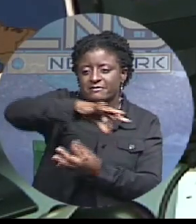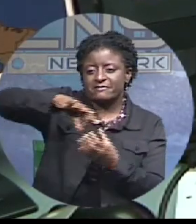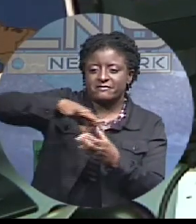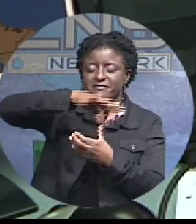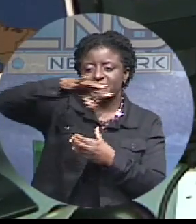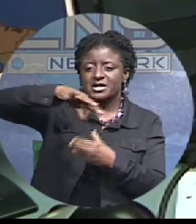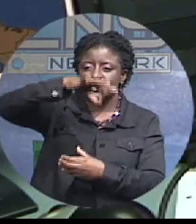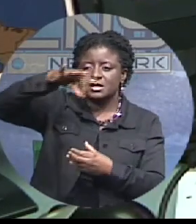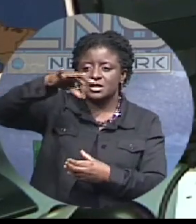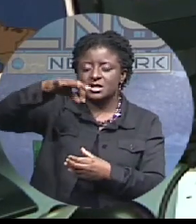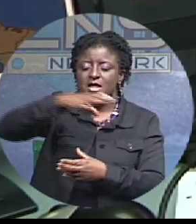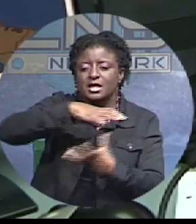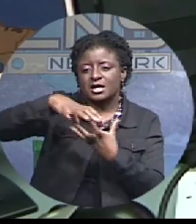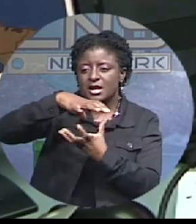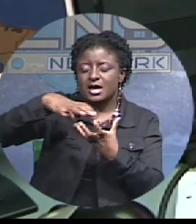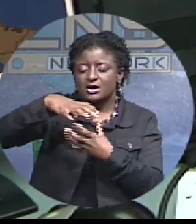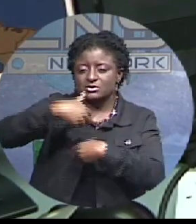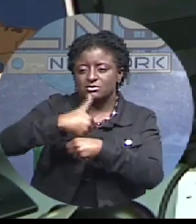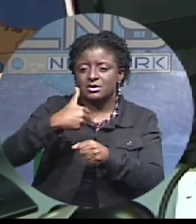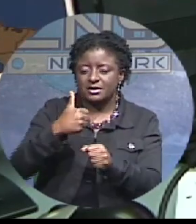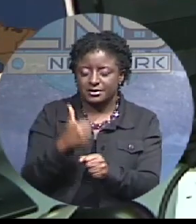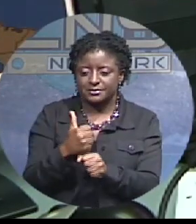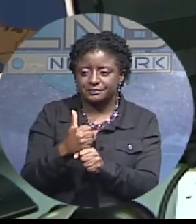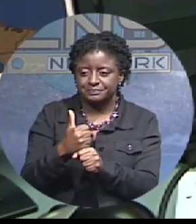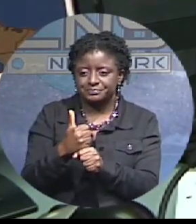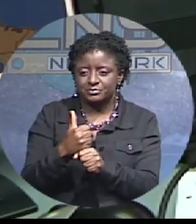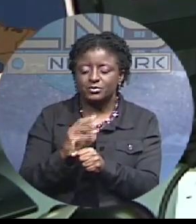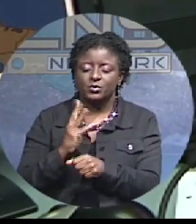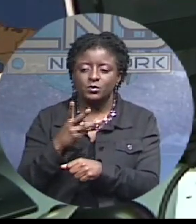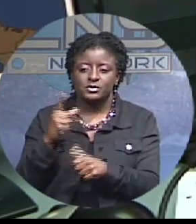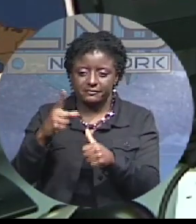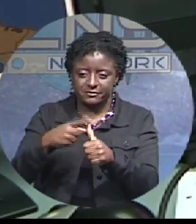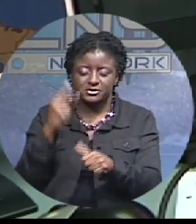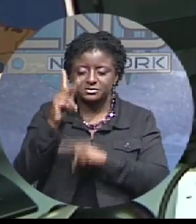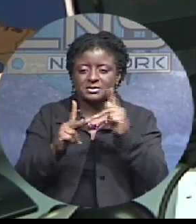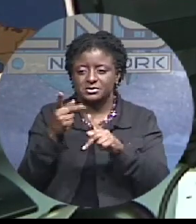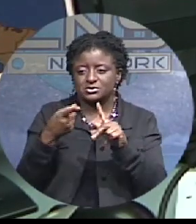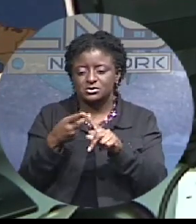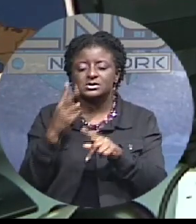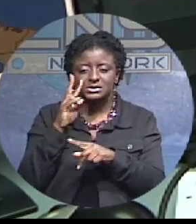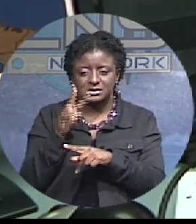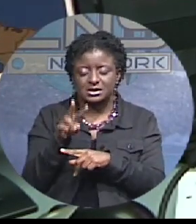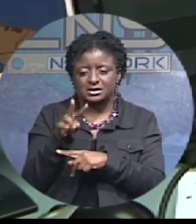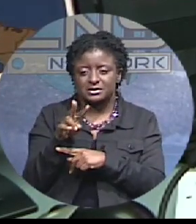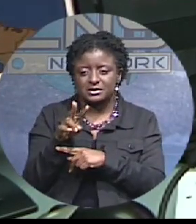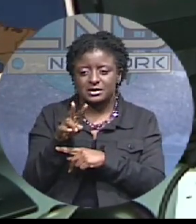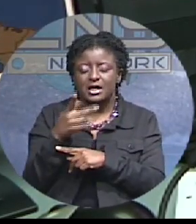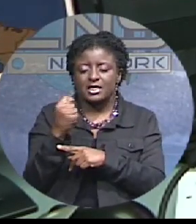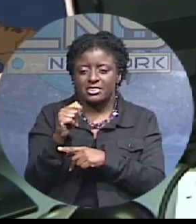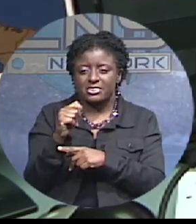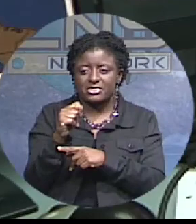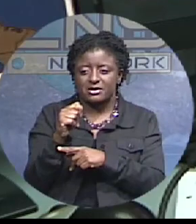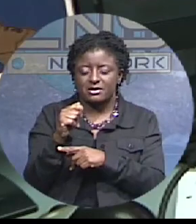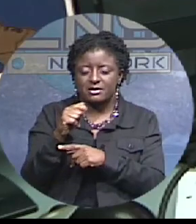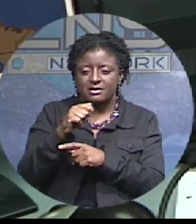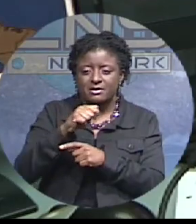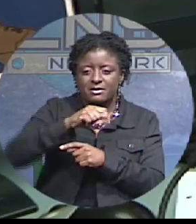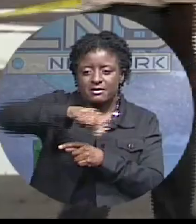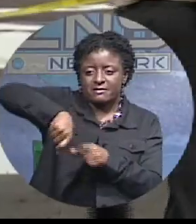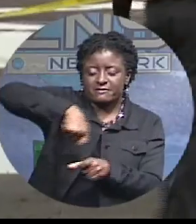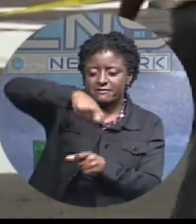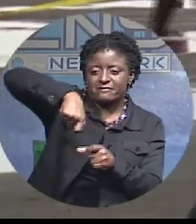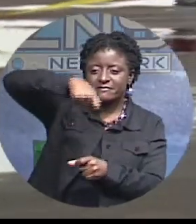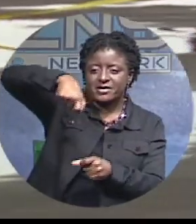The air traffic controllers made contact with us. They were the first person to observe this funnel cloud, and in fact they alerted us, and we went out and we observed the same